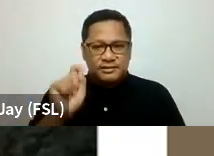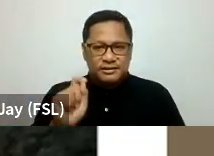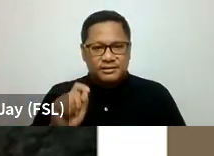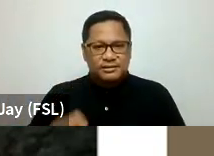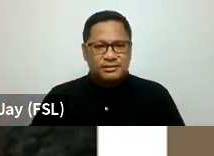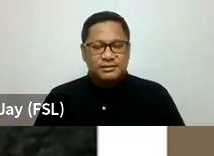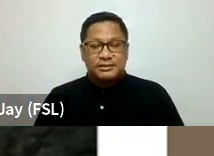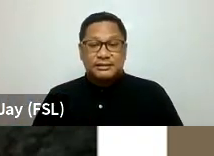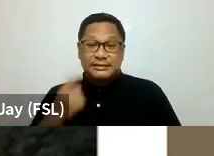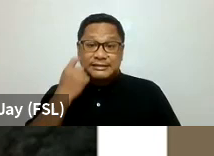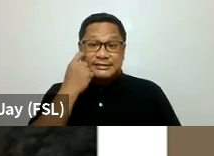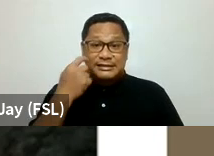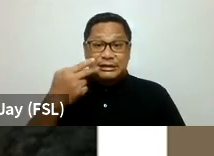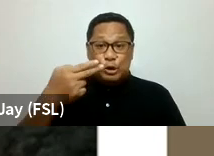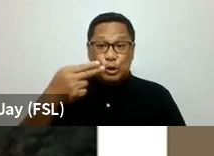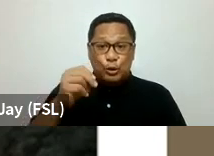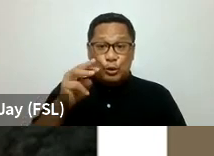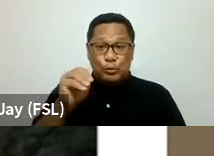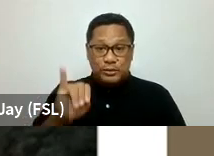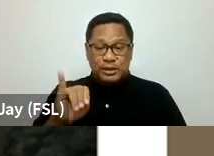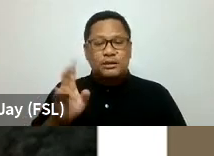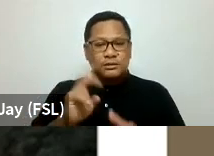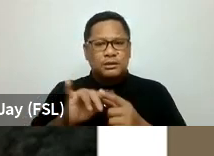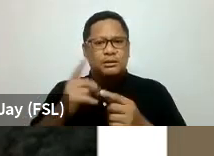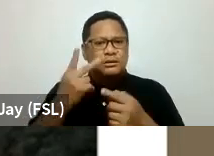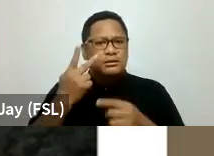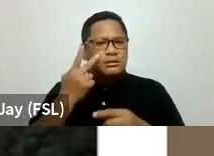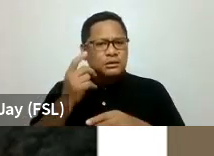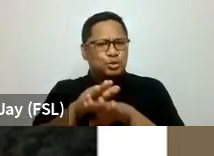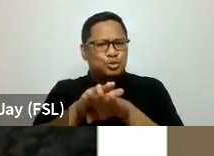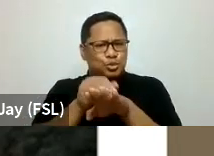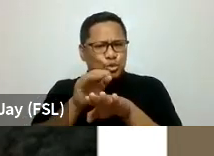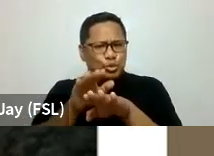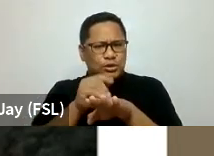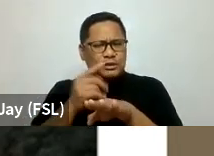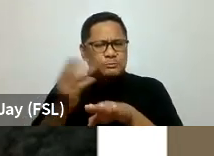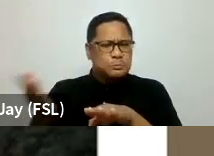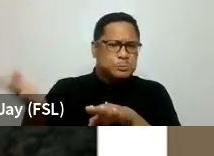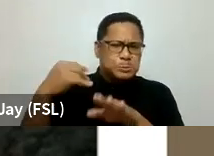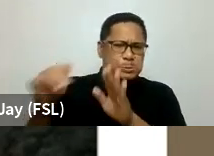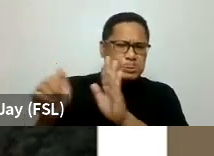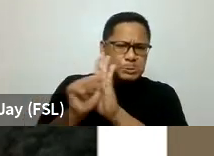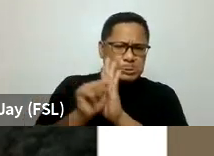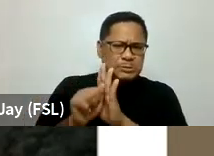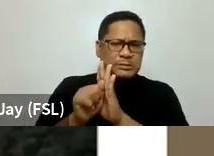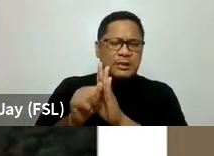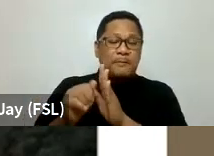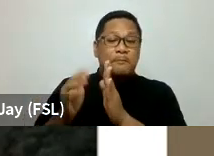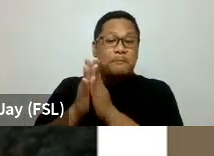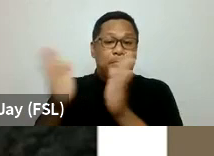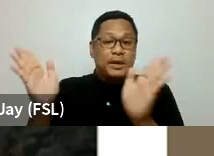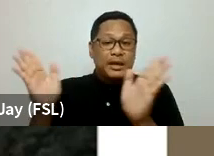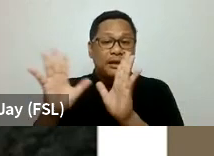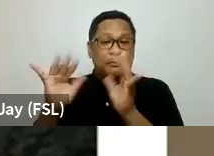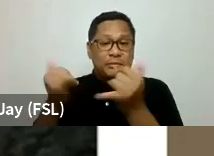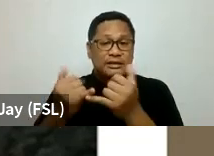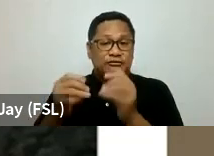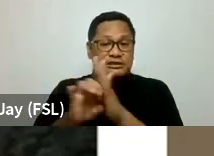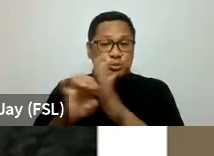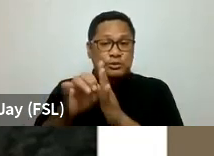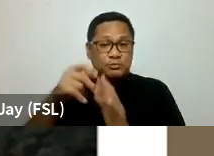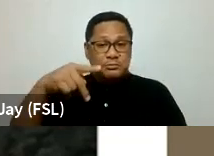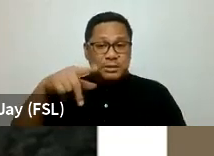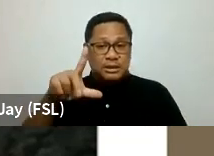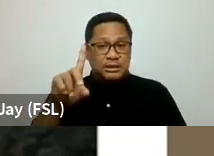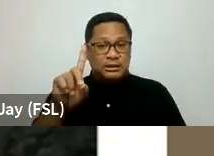Okay, kanina Homie. And then I slowly try to attract bigger companies like PLDT.